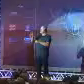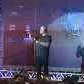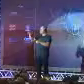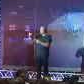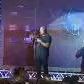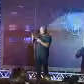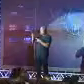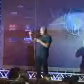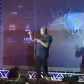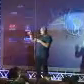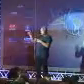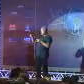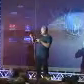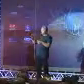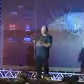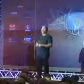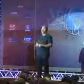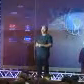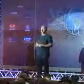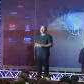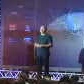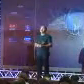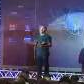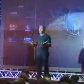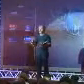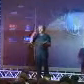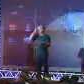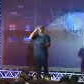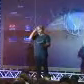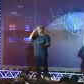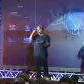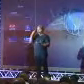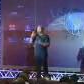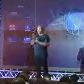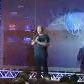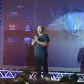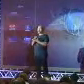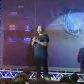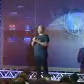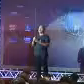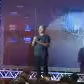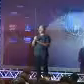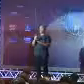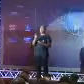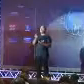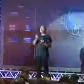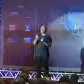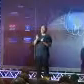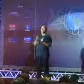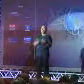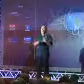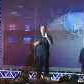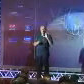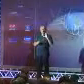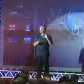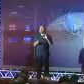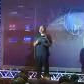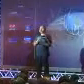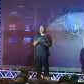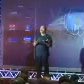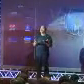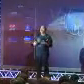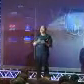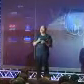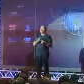billion reais wasted down to perhaps 2 billion reais wasted